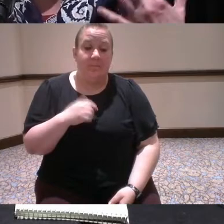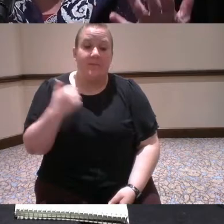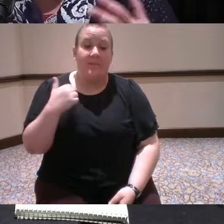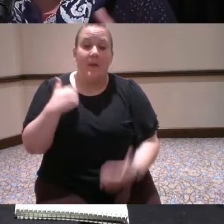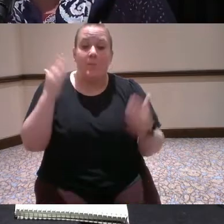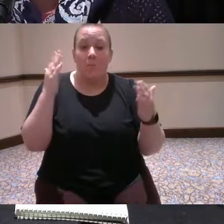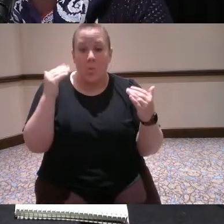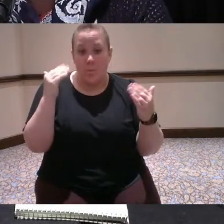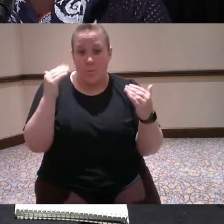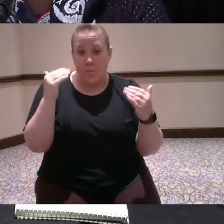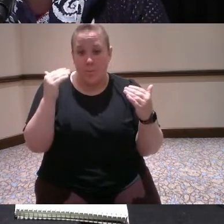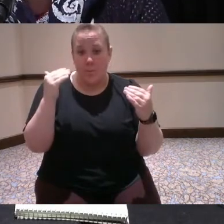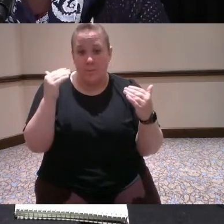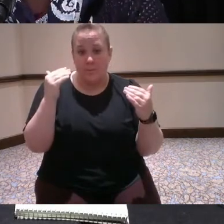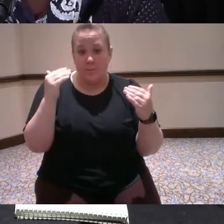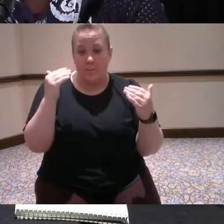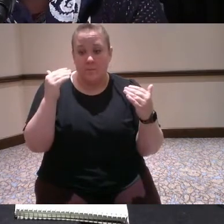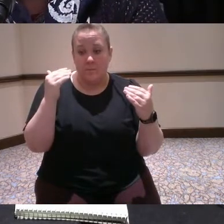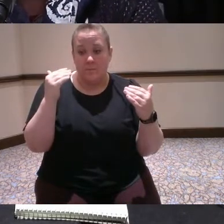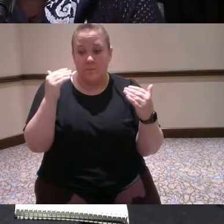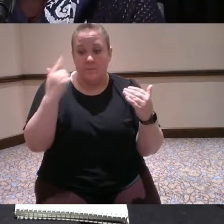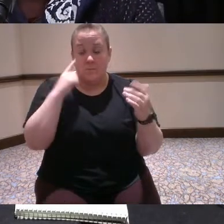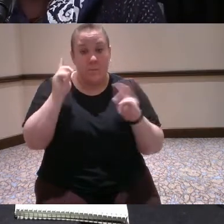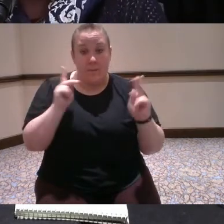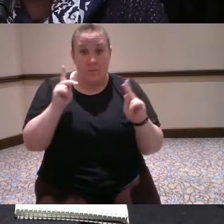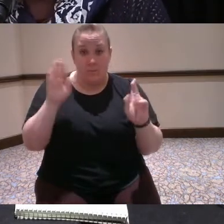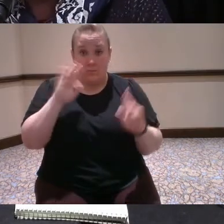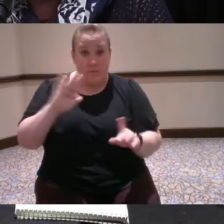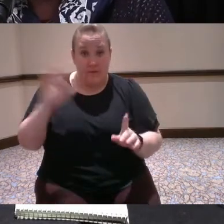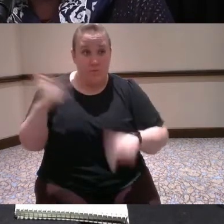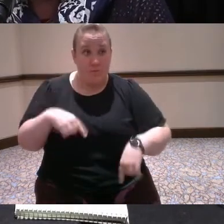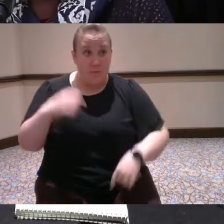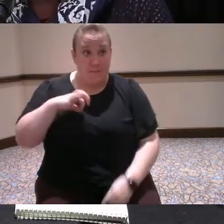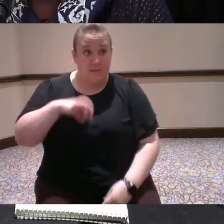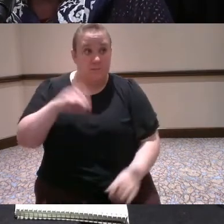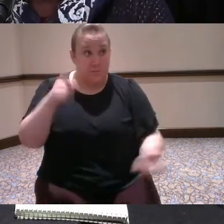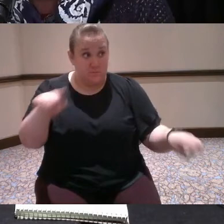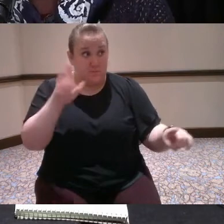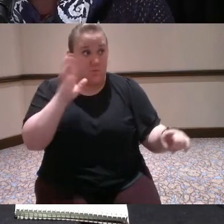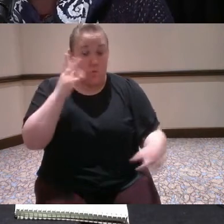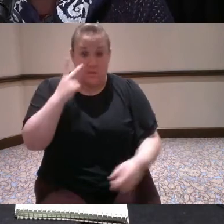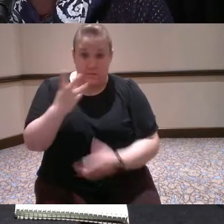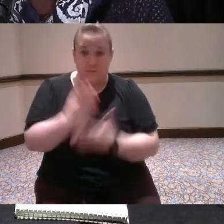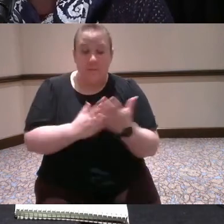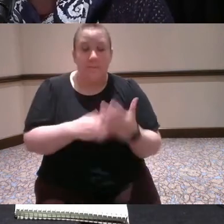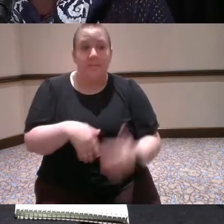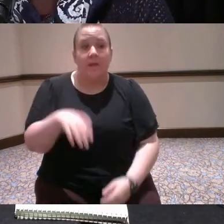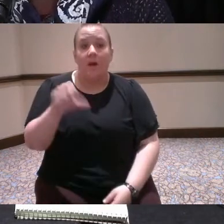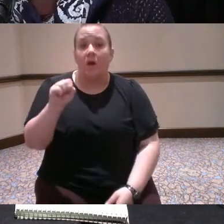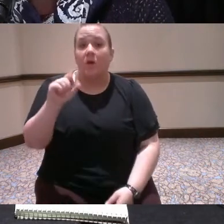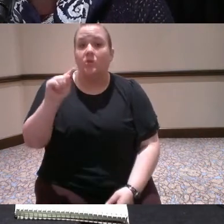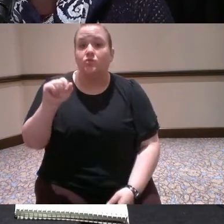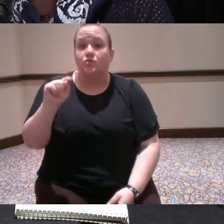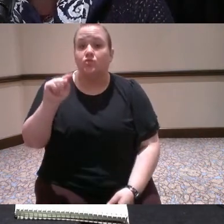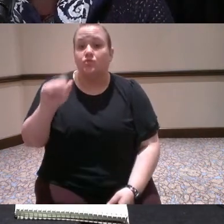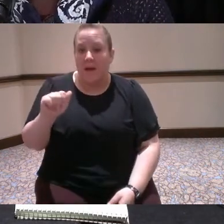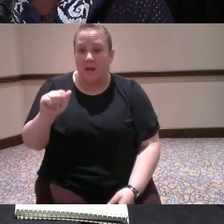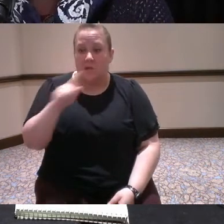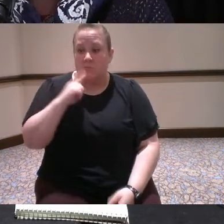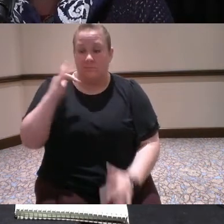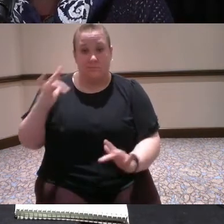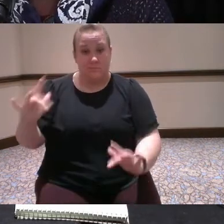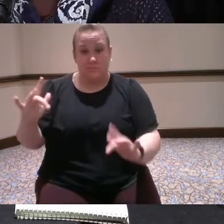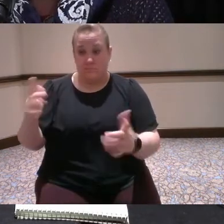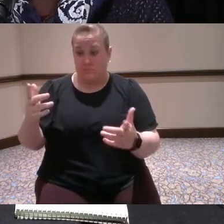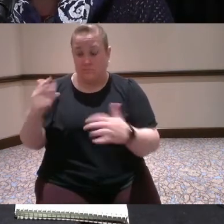I'm hoping so much of people who have never been to Pittsburgh before are getting to see some of that. So Strata was just an empty building